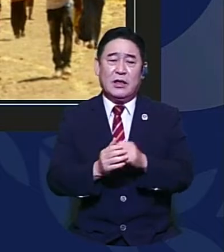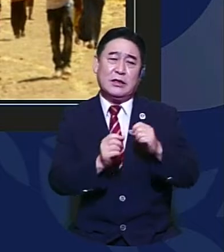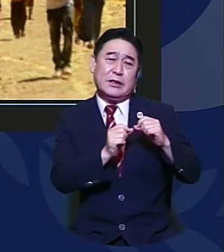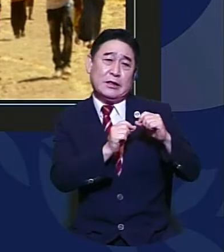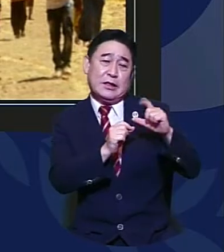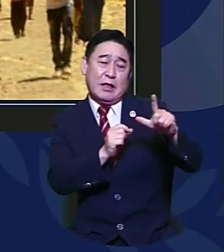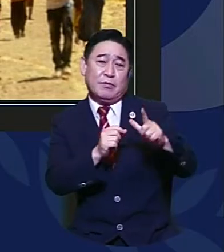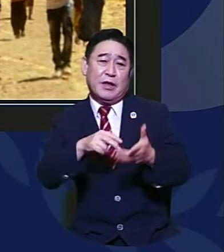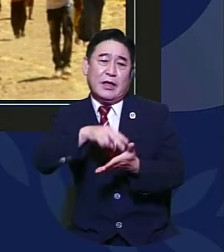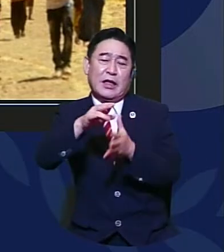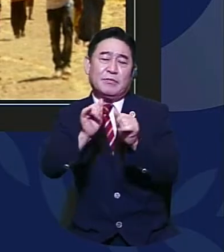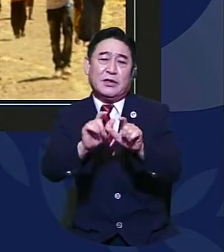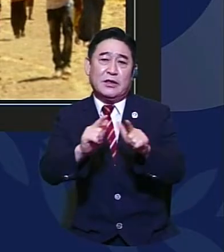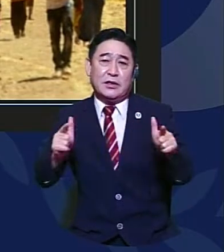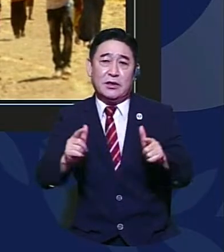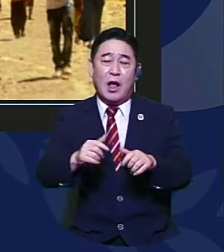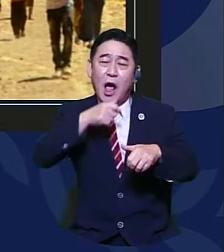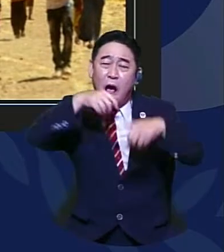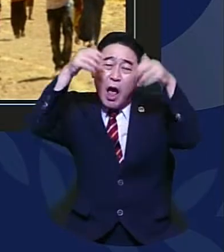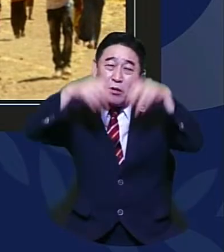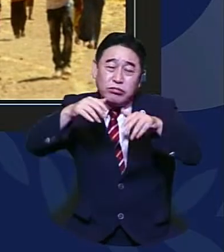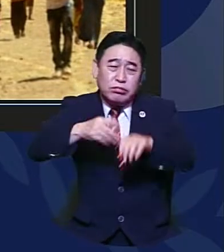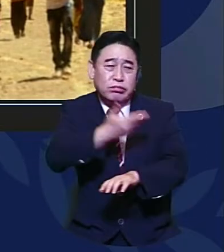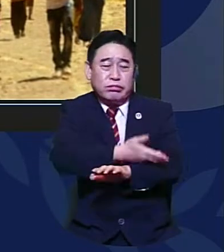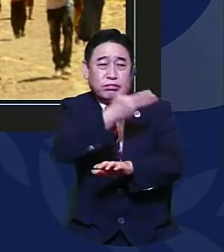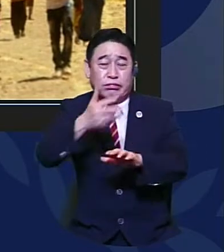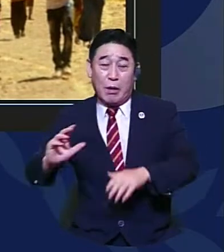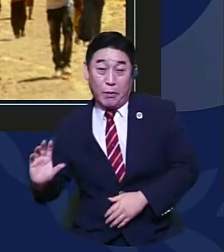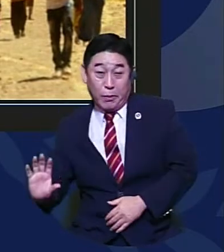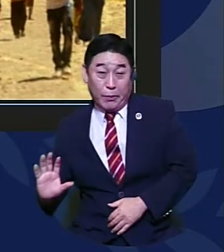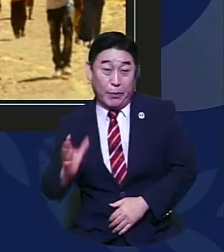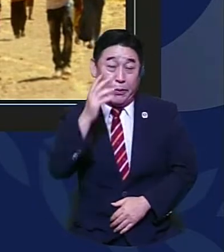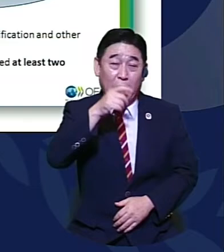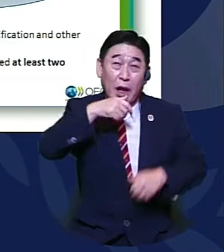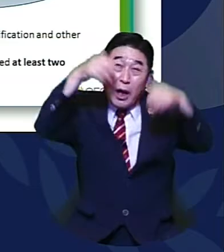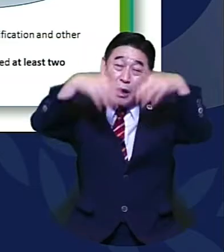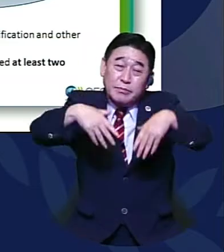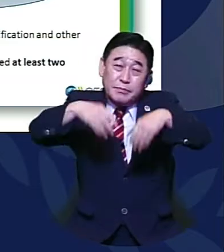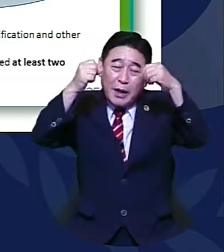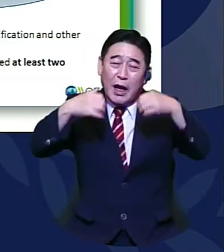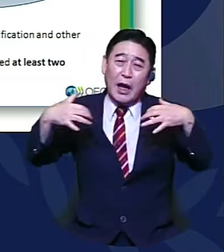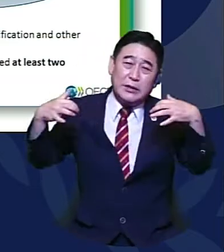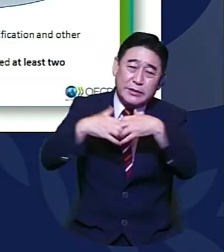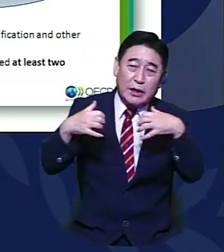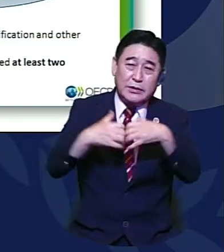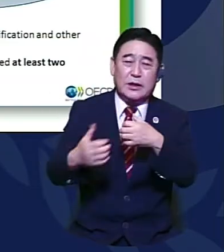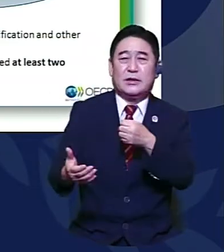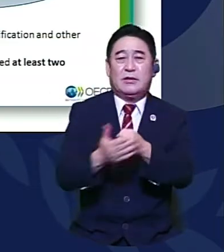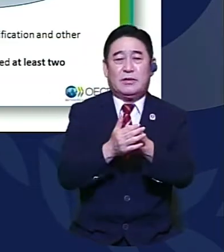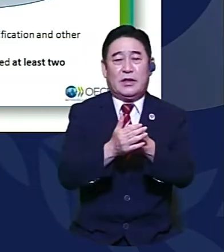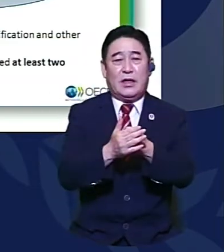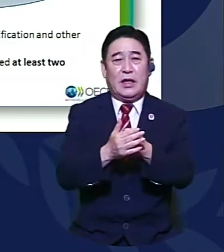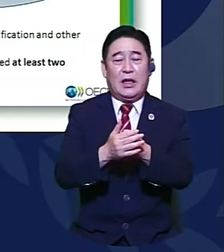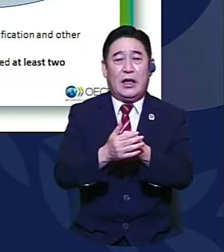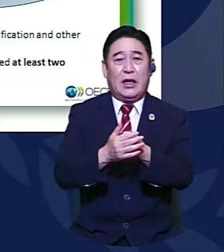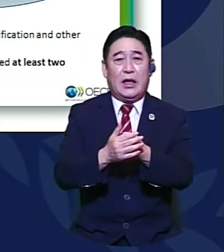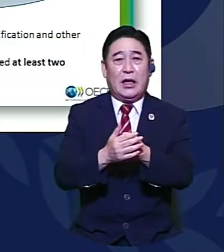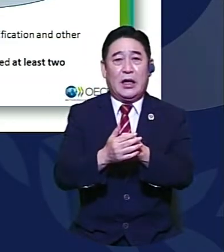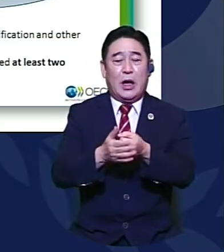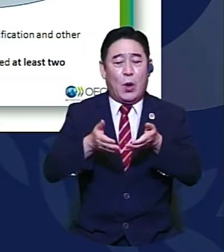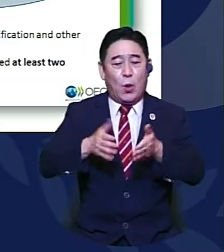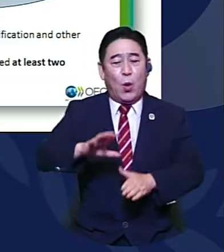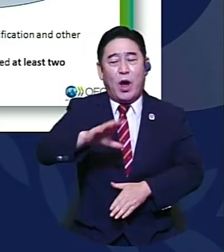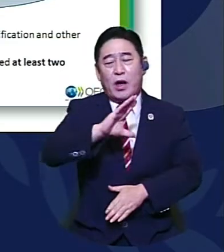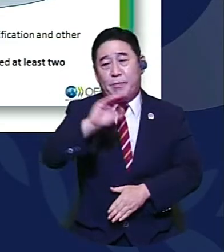floods, hurricanes, droughts, and conflict. So yes, what can we do? What can green